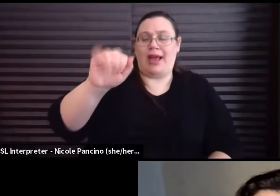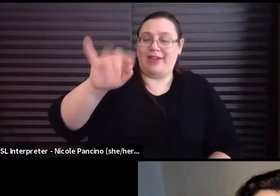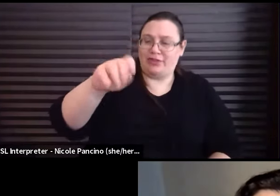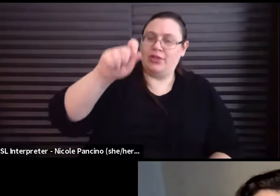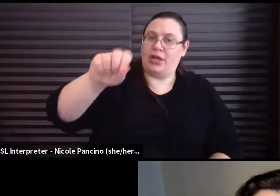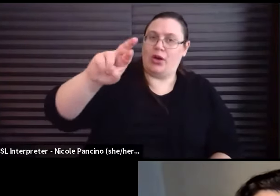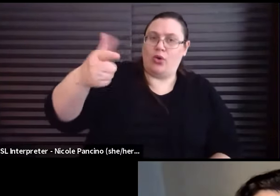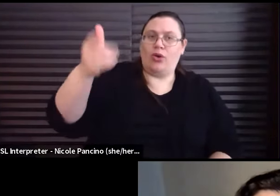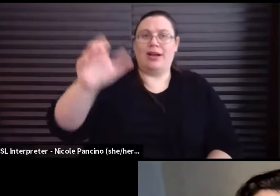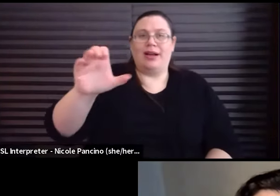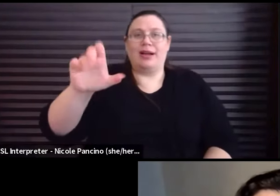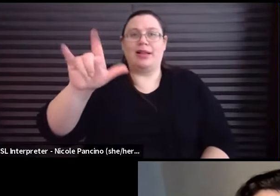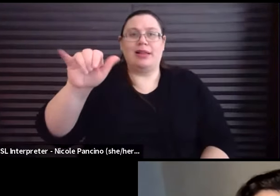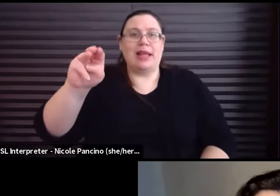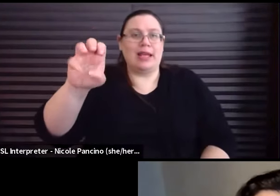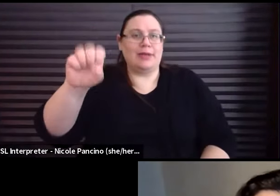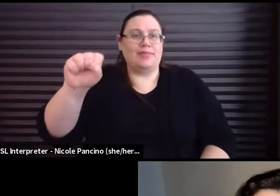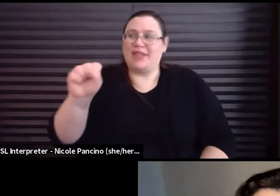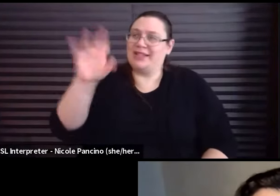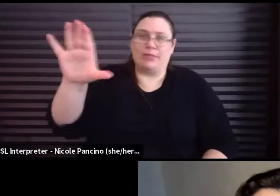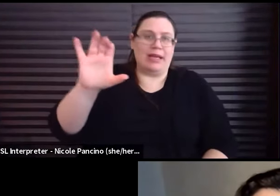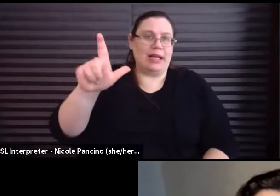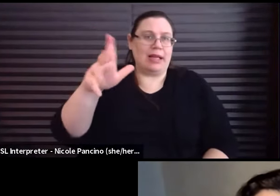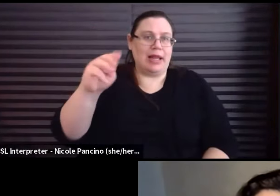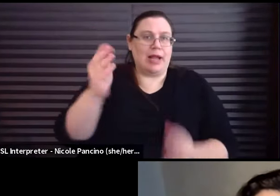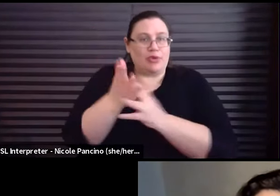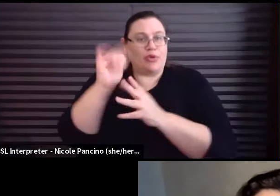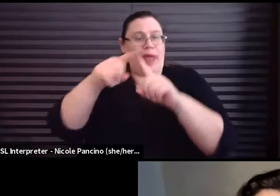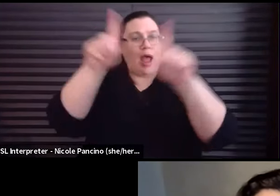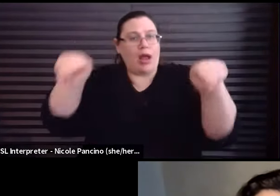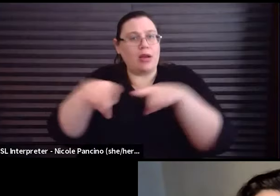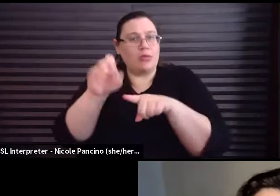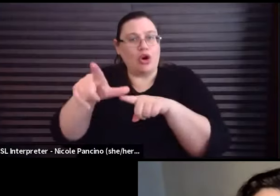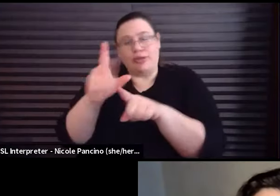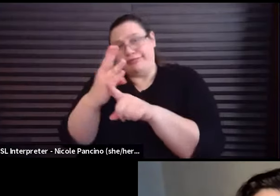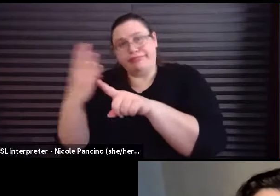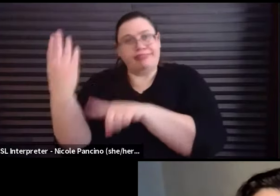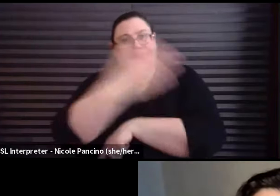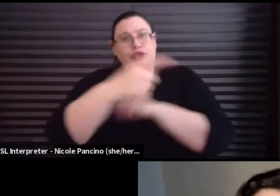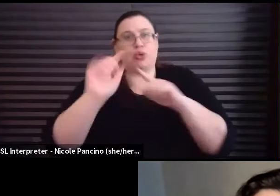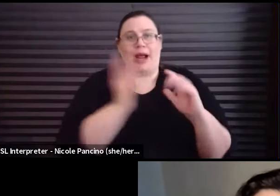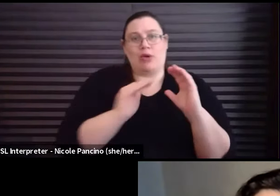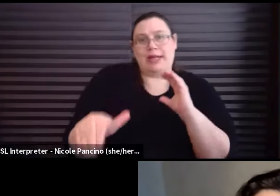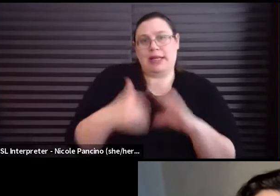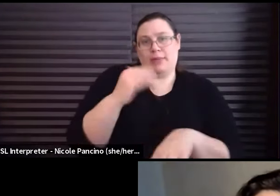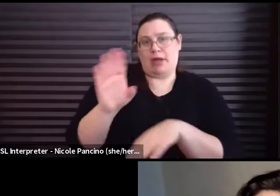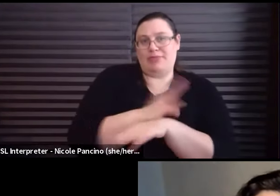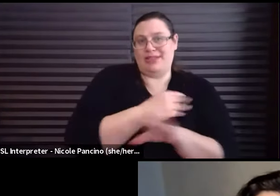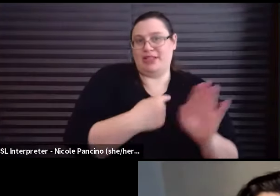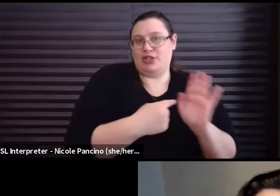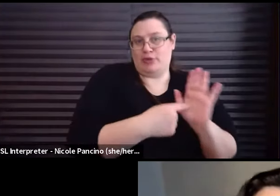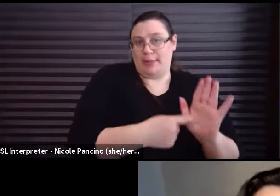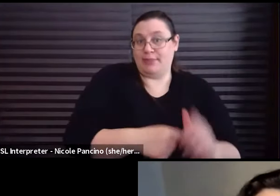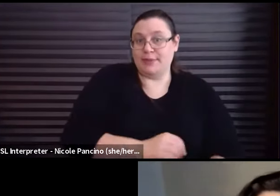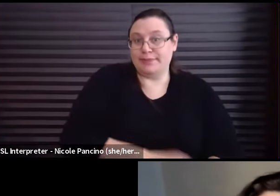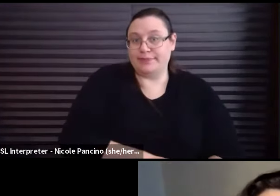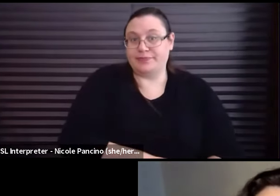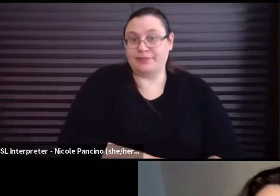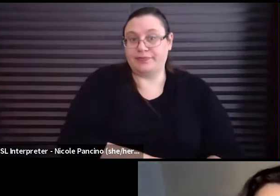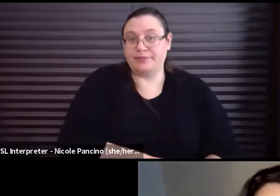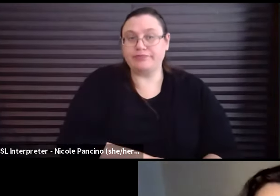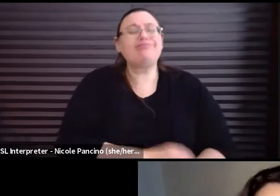sagaftra.org/claims and you can submit a claim right through the portal and it will come straight to our email and to our business reps.